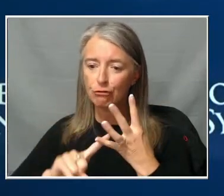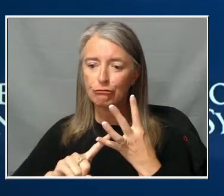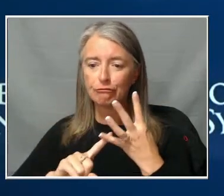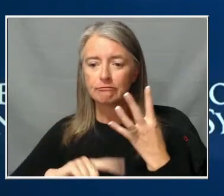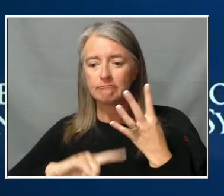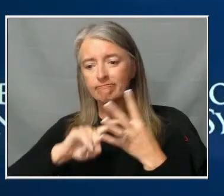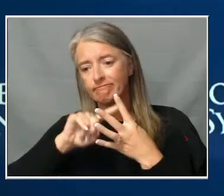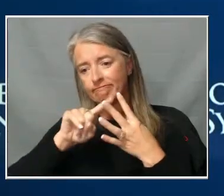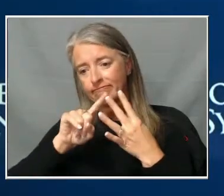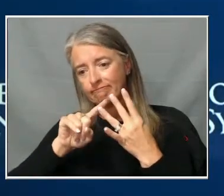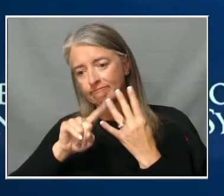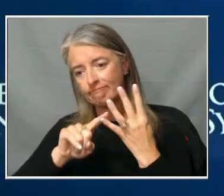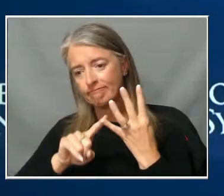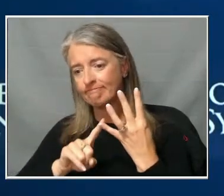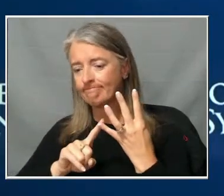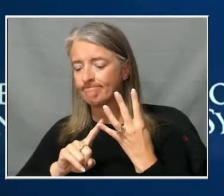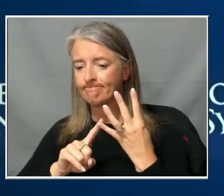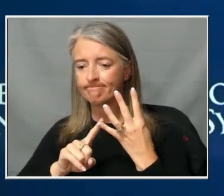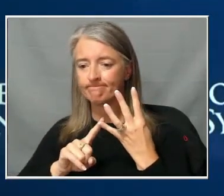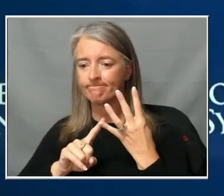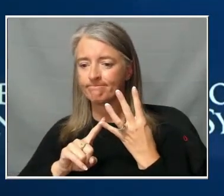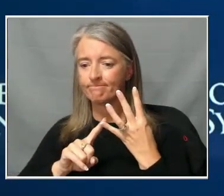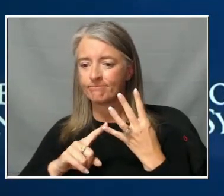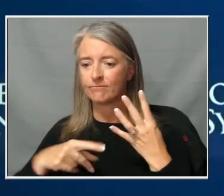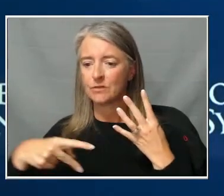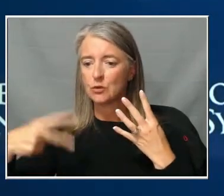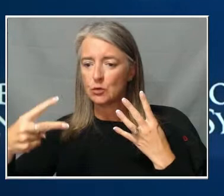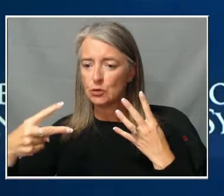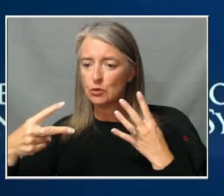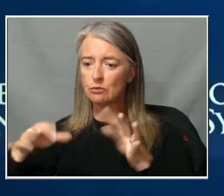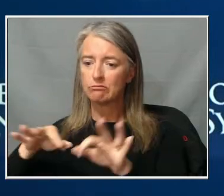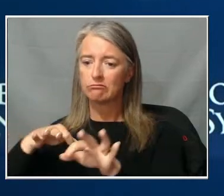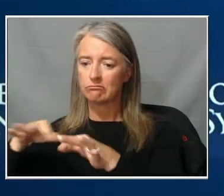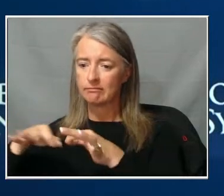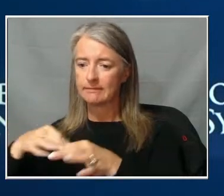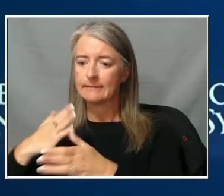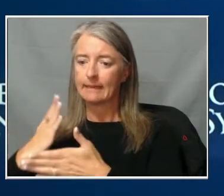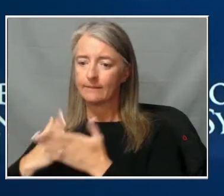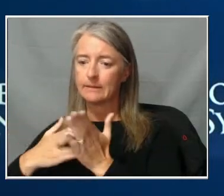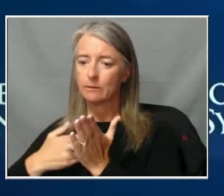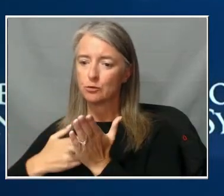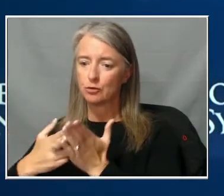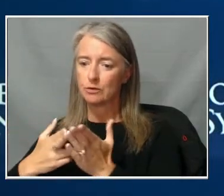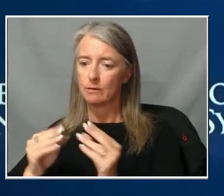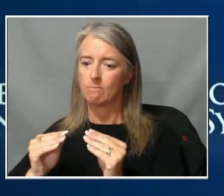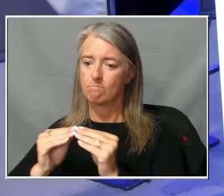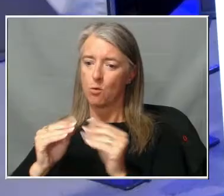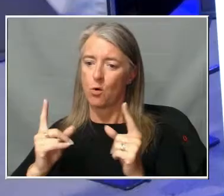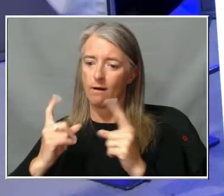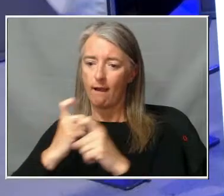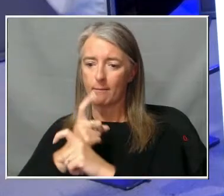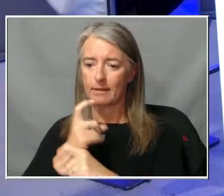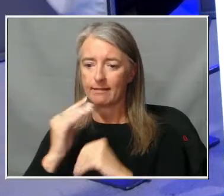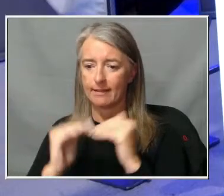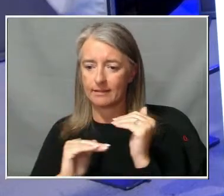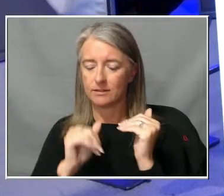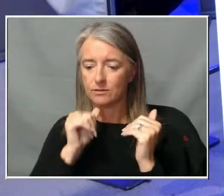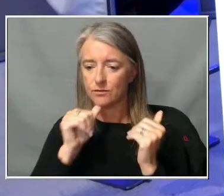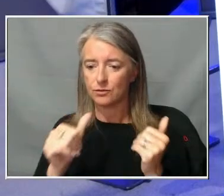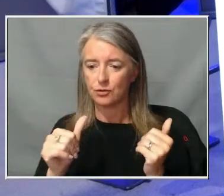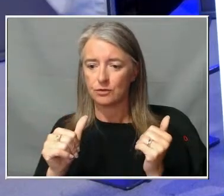of it. So while those 2 explanations have some truth to them, it's really way more complicated than that. And you don't want us to hang on the